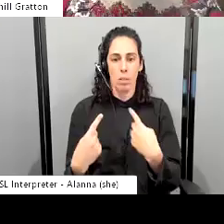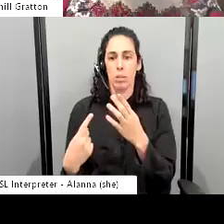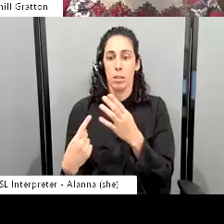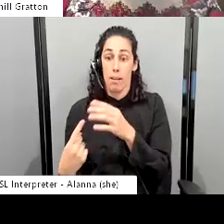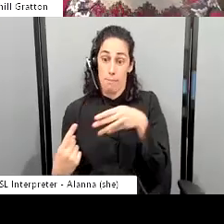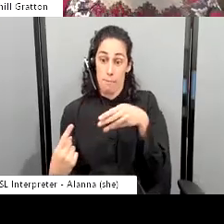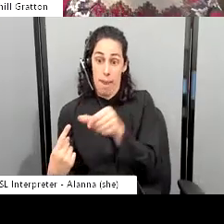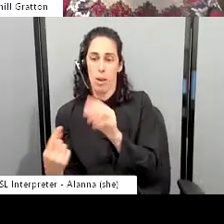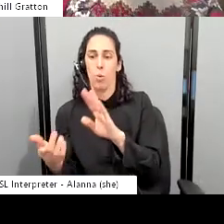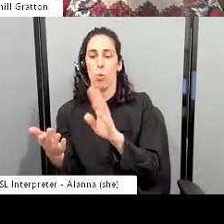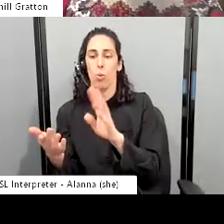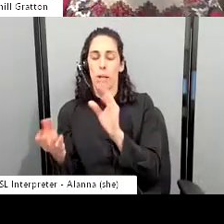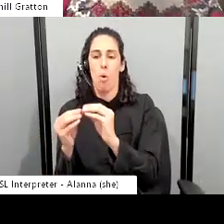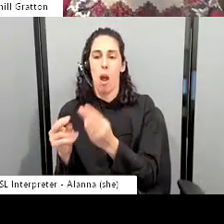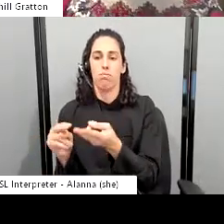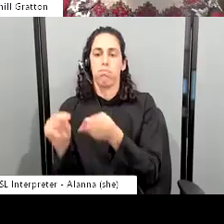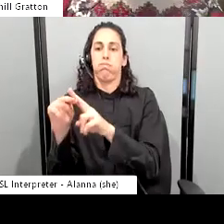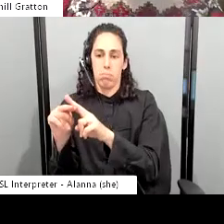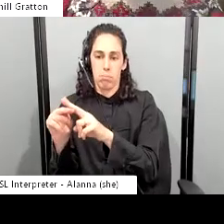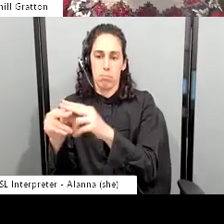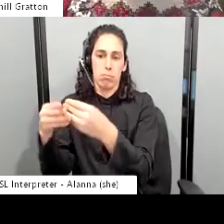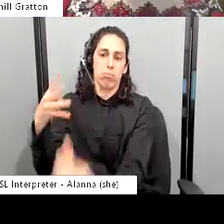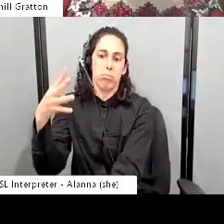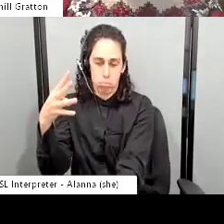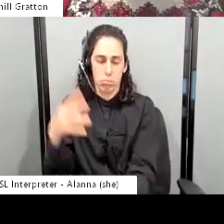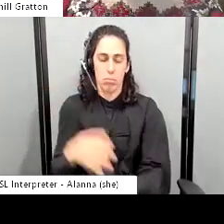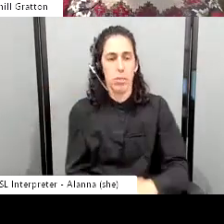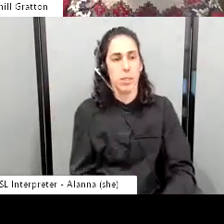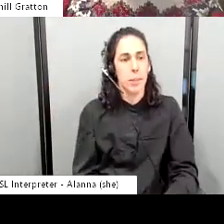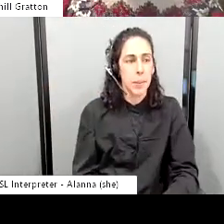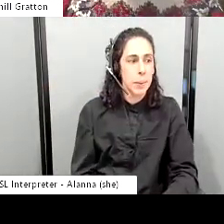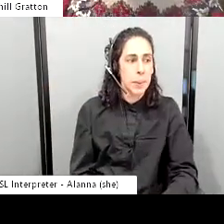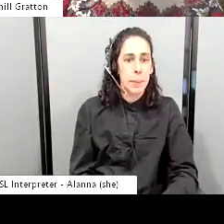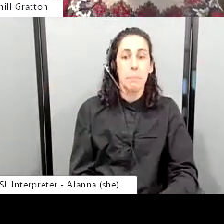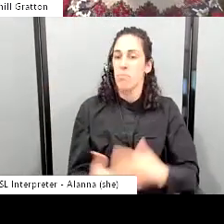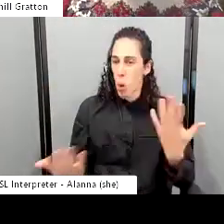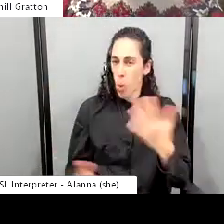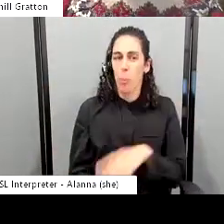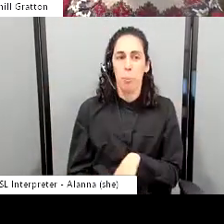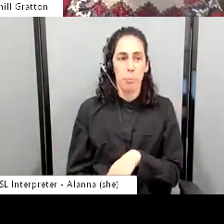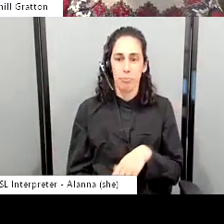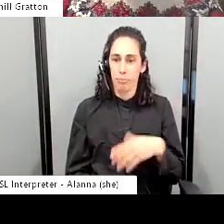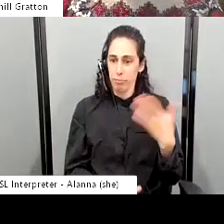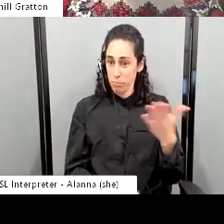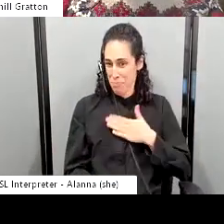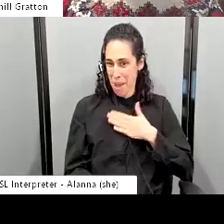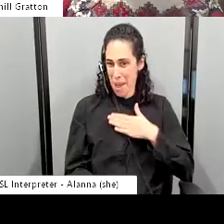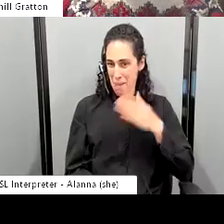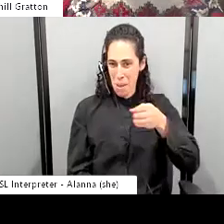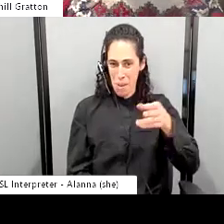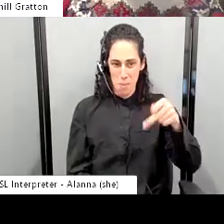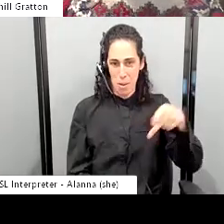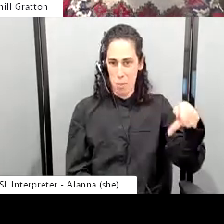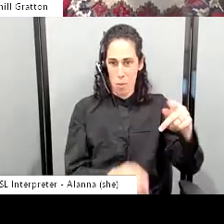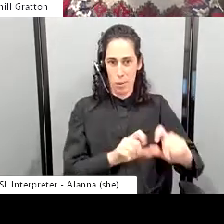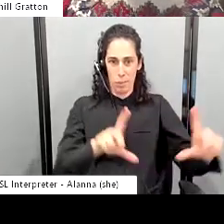So you saw a little bit there, Phil was telling you about the difference between Googling and using ChatGPT. Because it